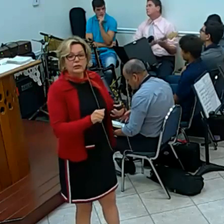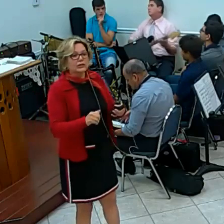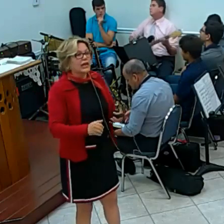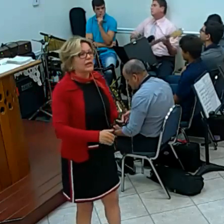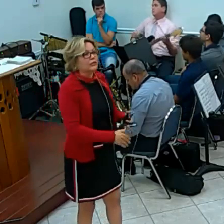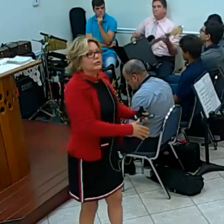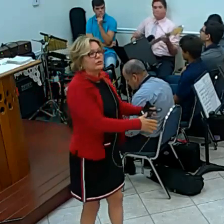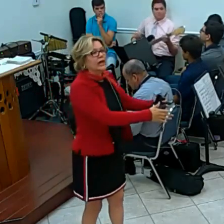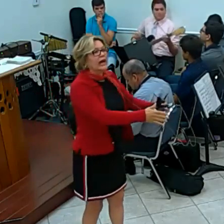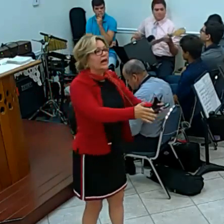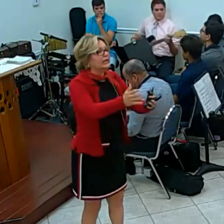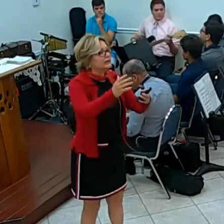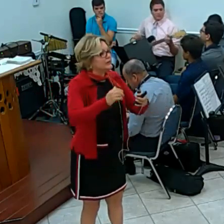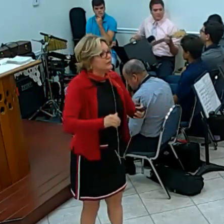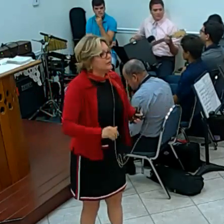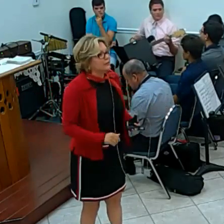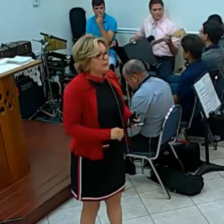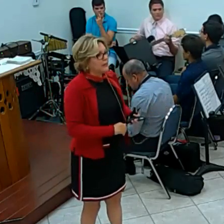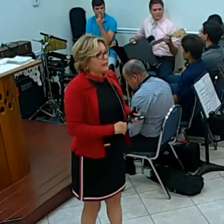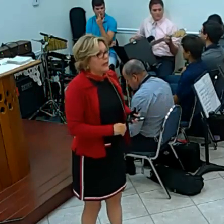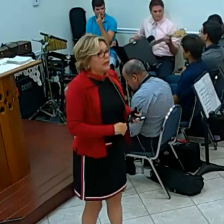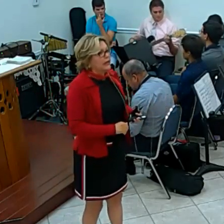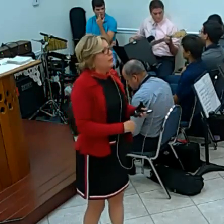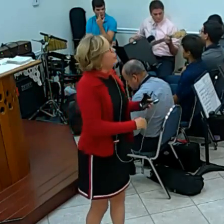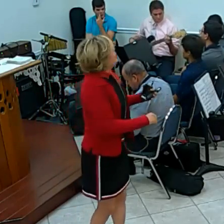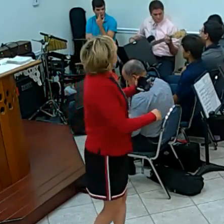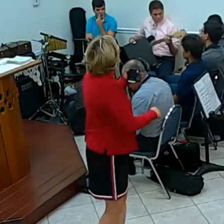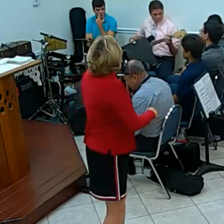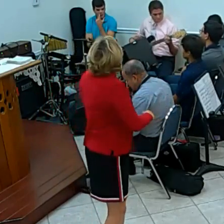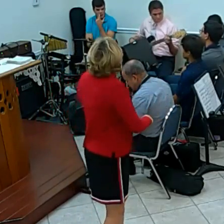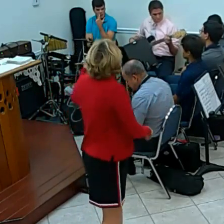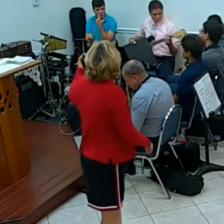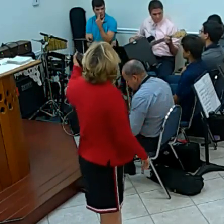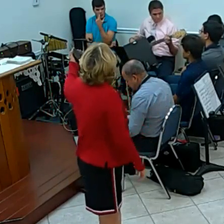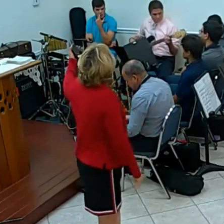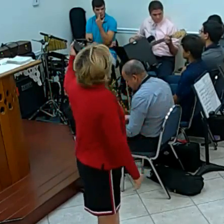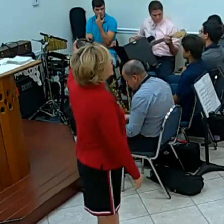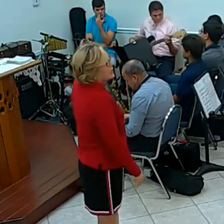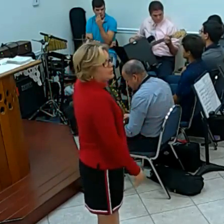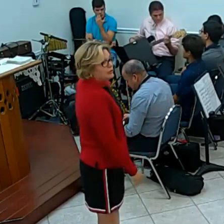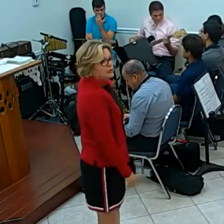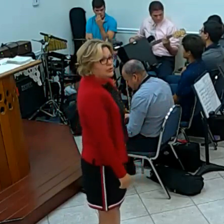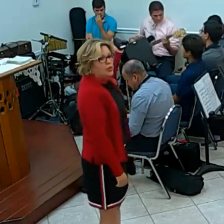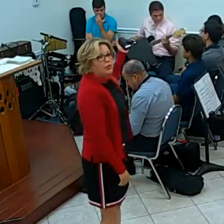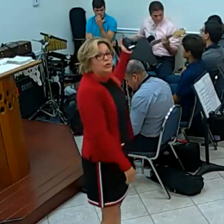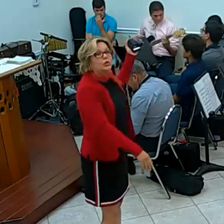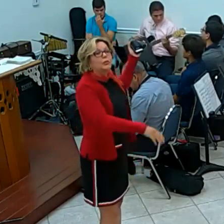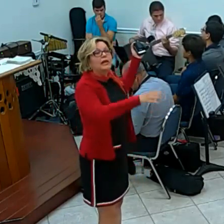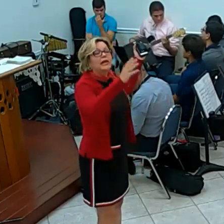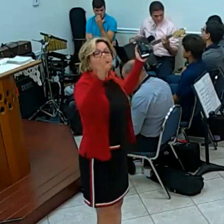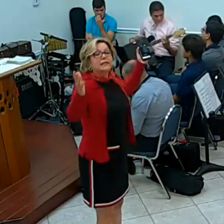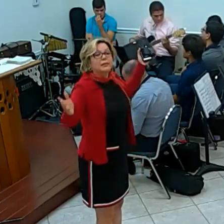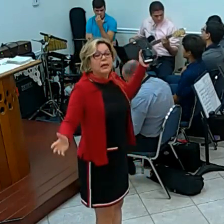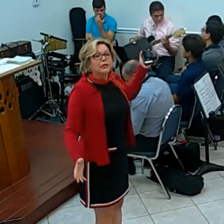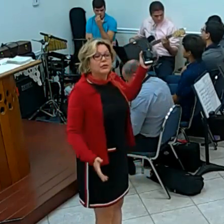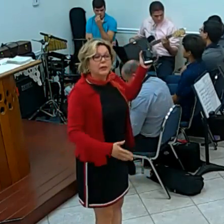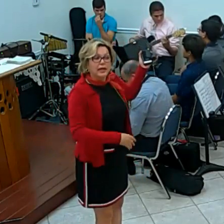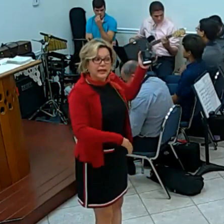There is nothing to hold on to the ground. So the rivers go out of their own course, and many things